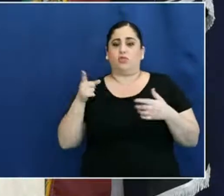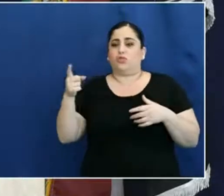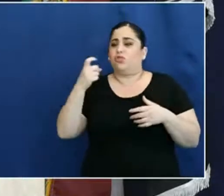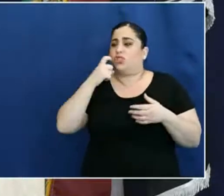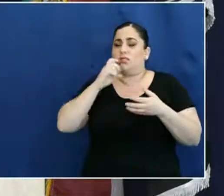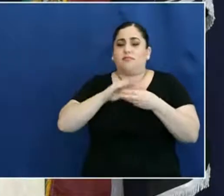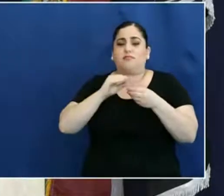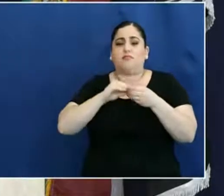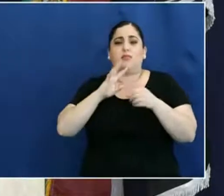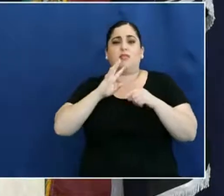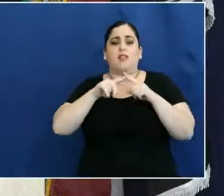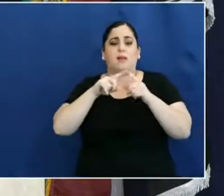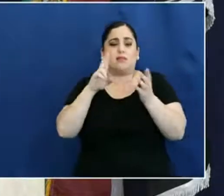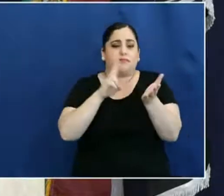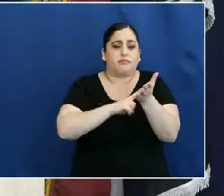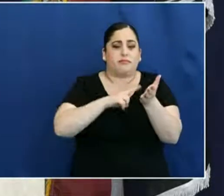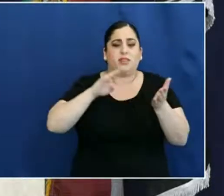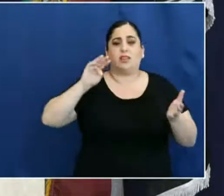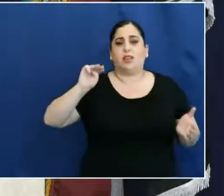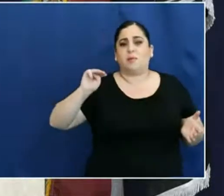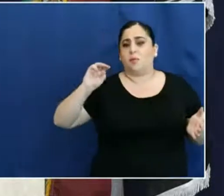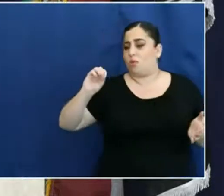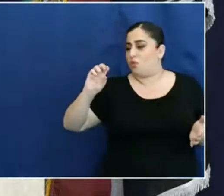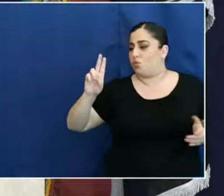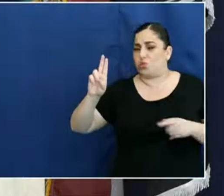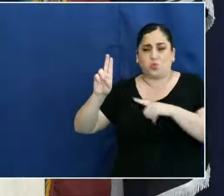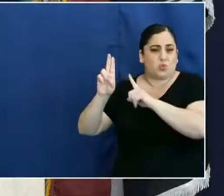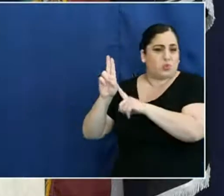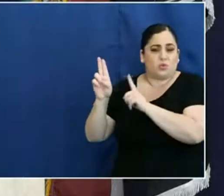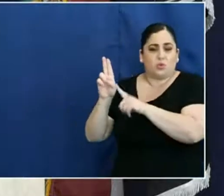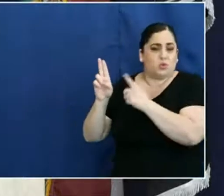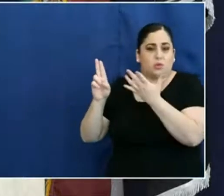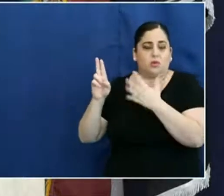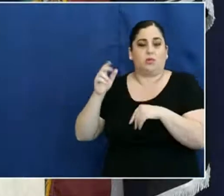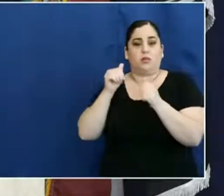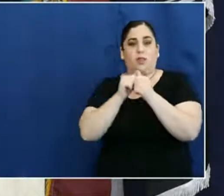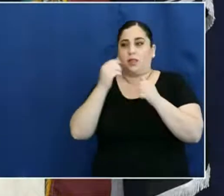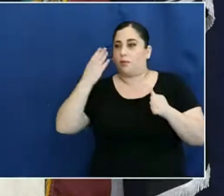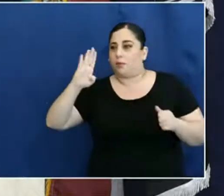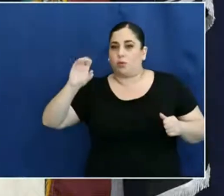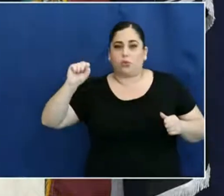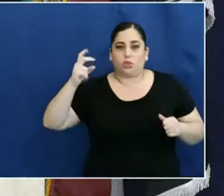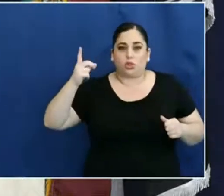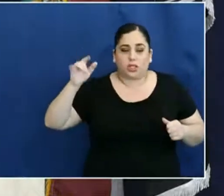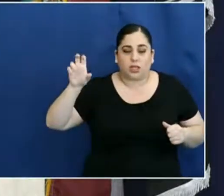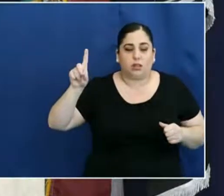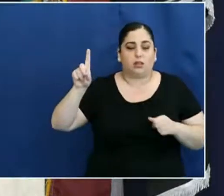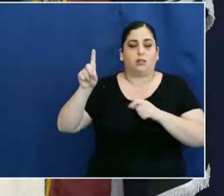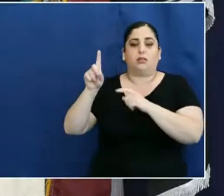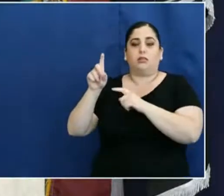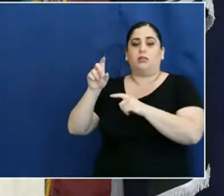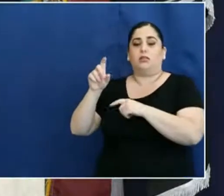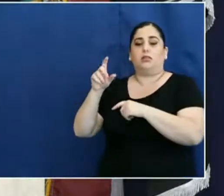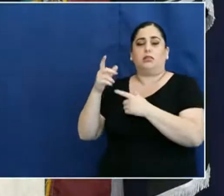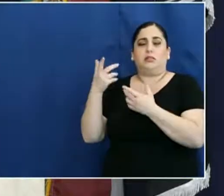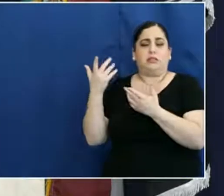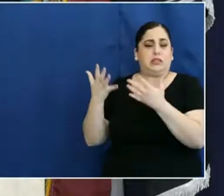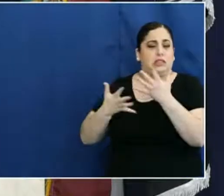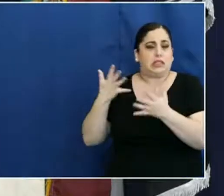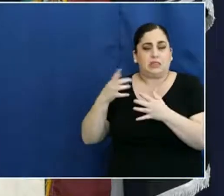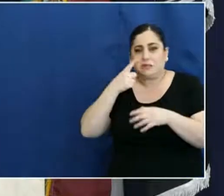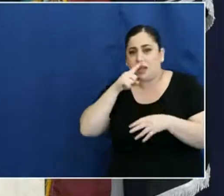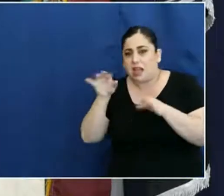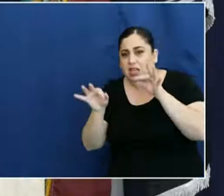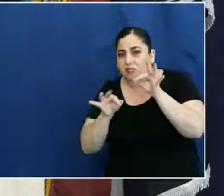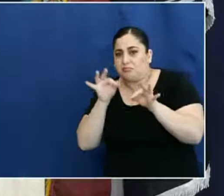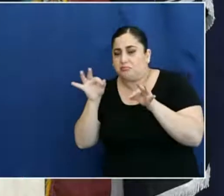a contract with Blue Shield as a private company? Or was it something about the exact terms? You mentioned that the county will still be able